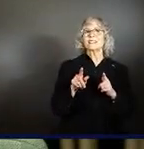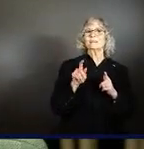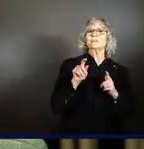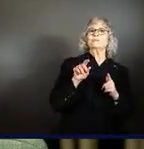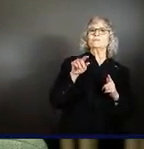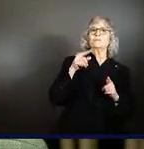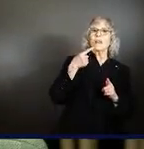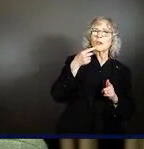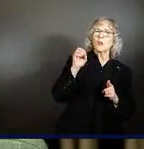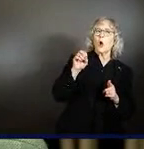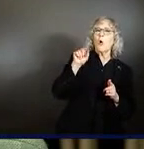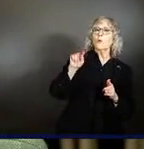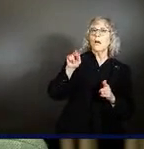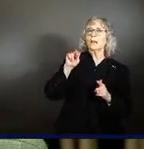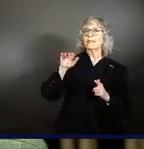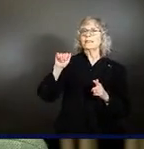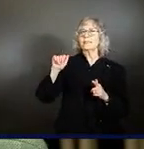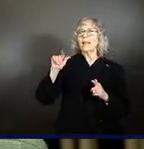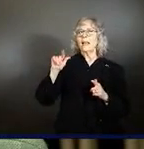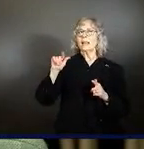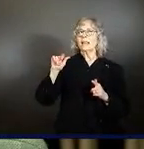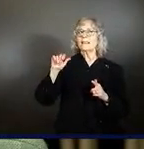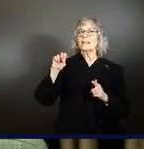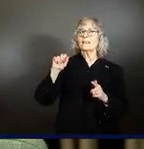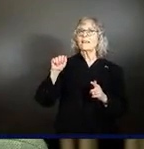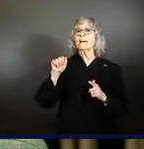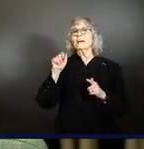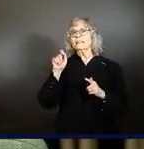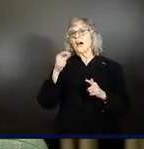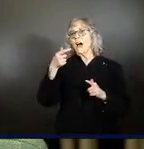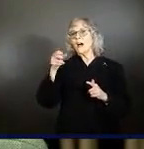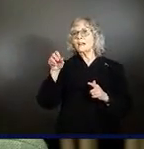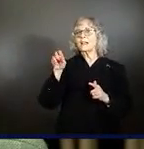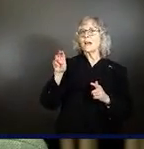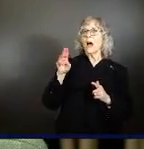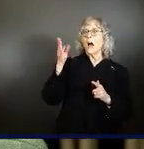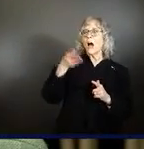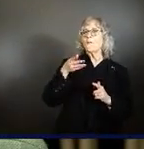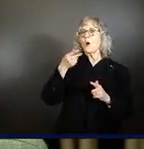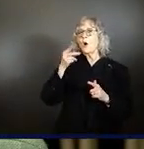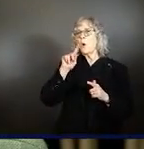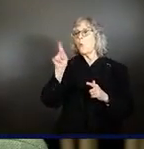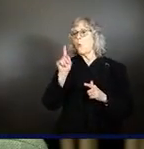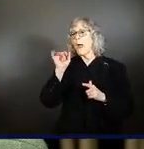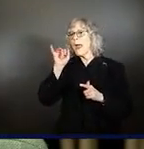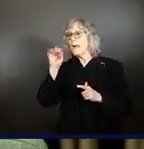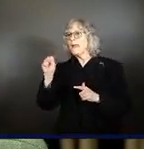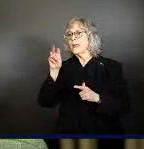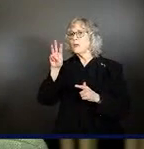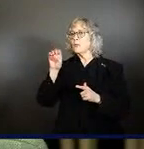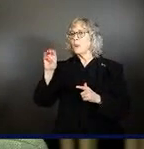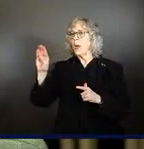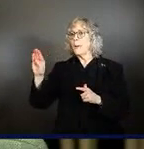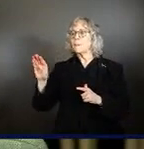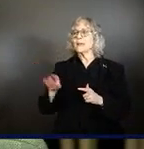go.nasa.gov/whereiswebb. Now remember, this is just the beginning for the James Webb Space Telescope, so be sure to